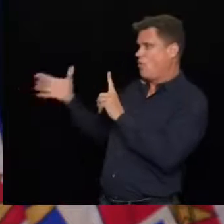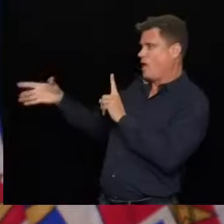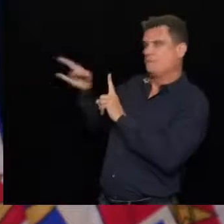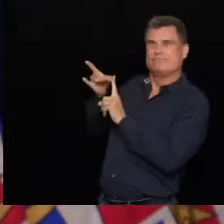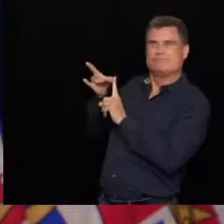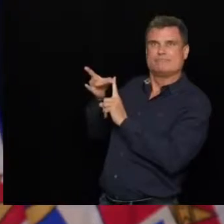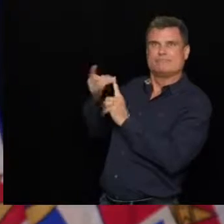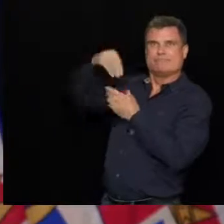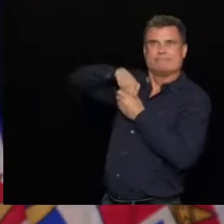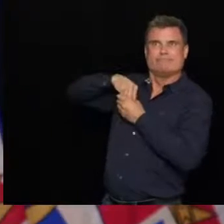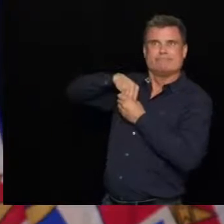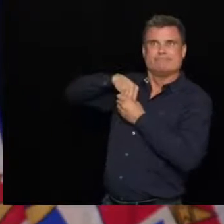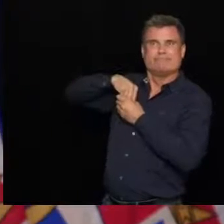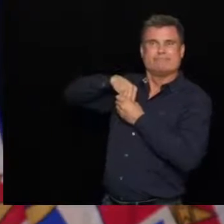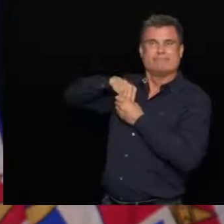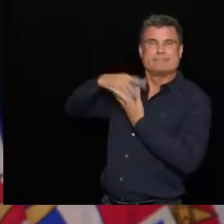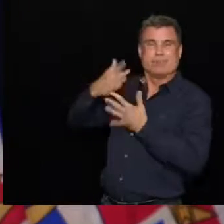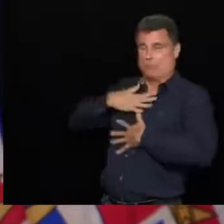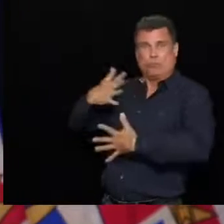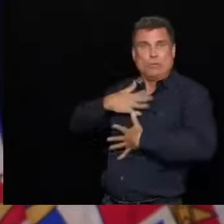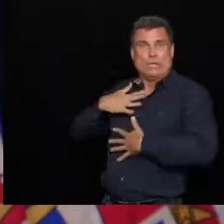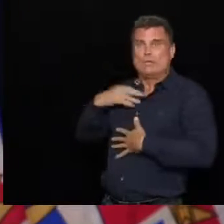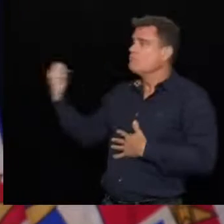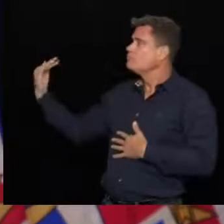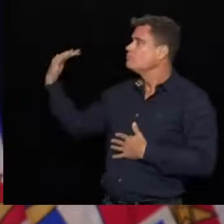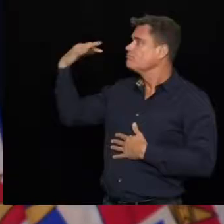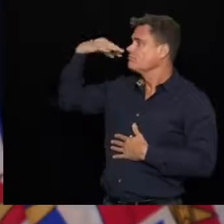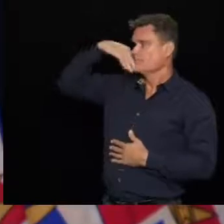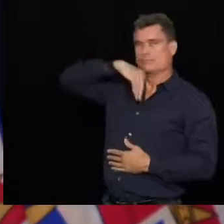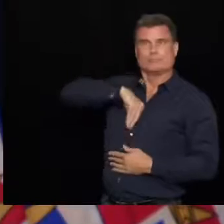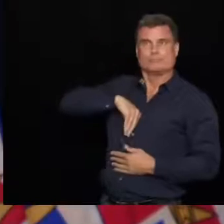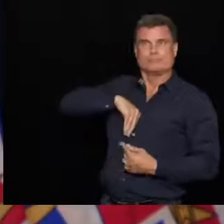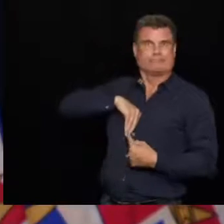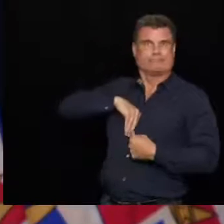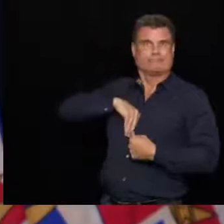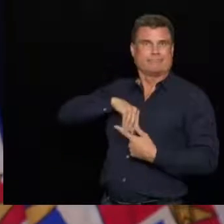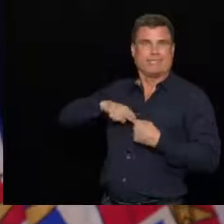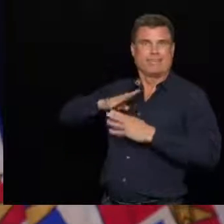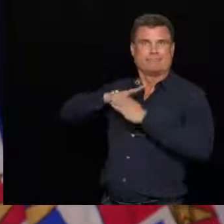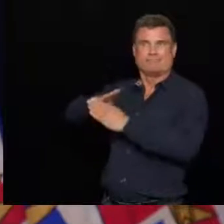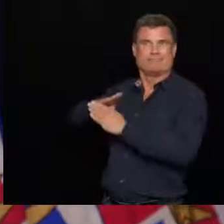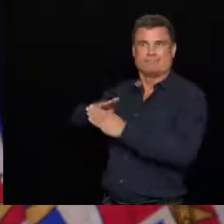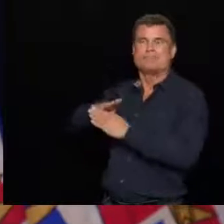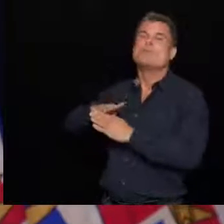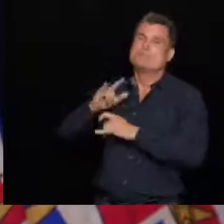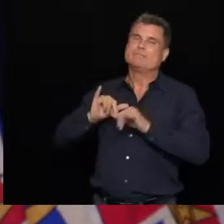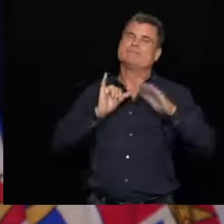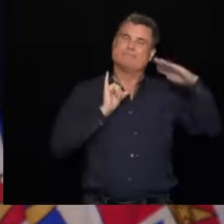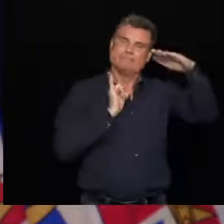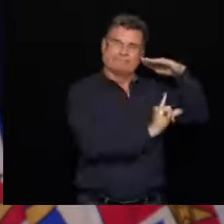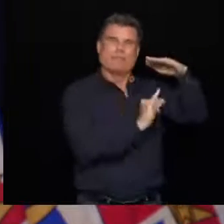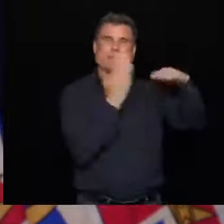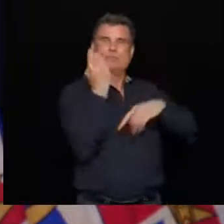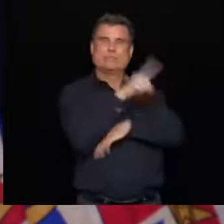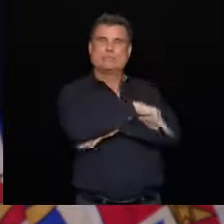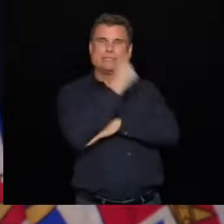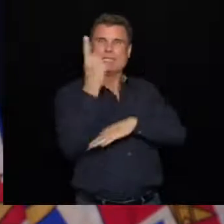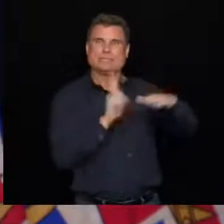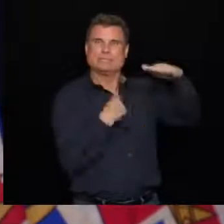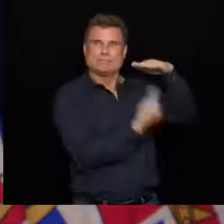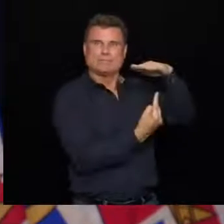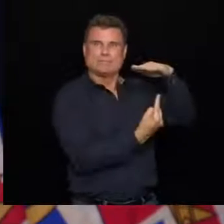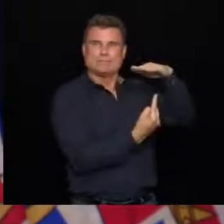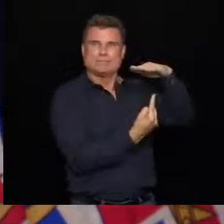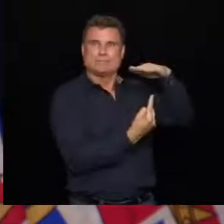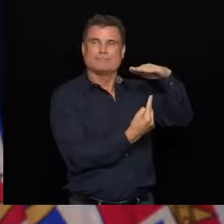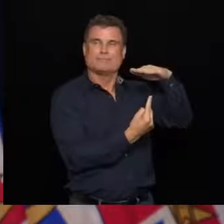wait that period of time, which is up to 14 days, to see if they get sick with it. Most people get sick around day 5 to day